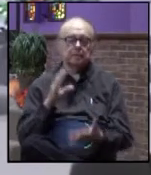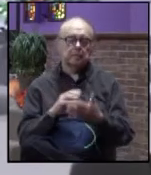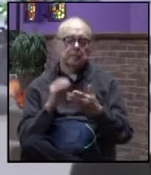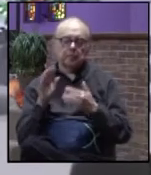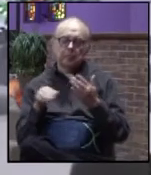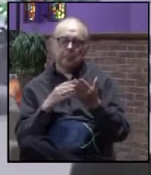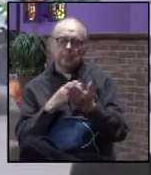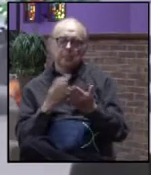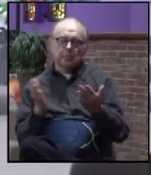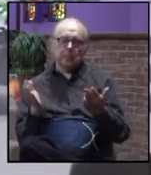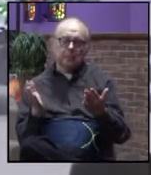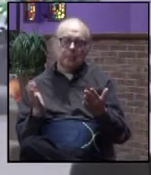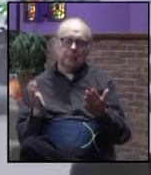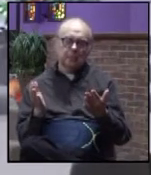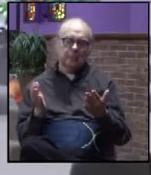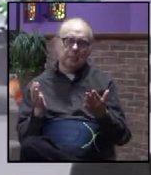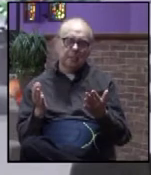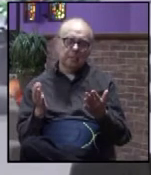of these things,